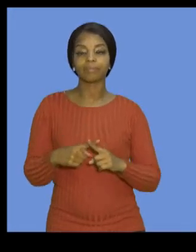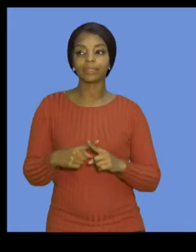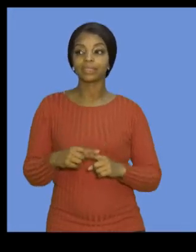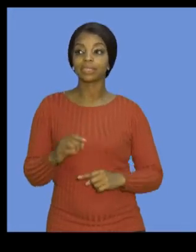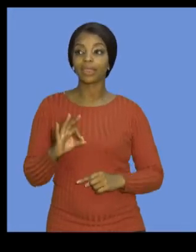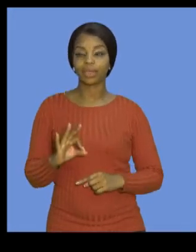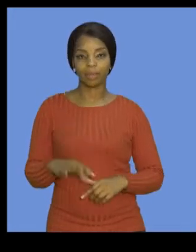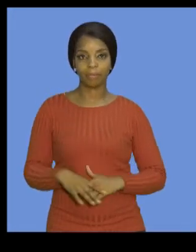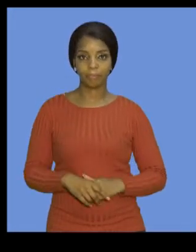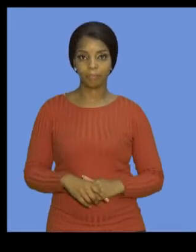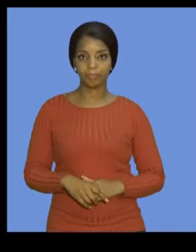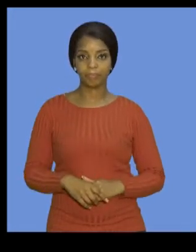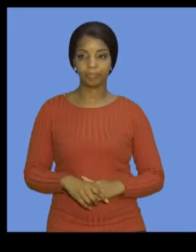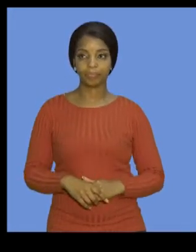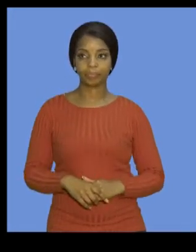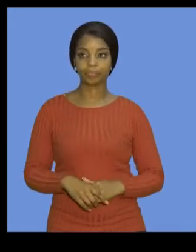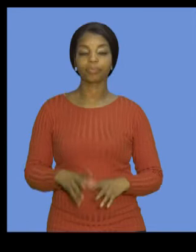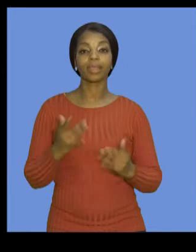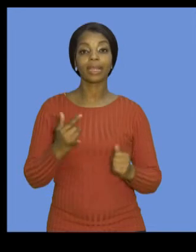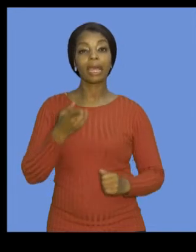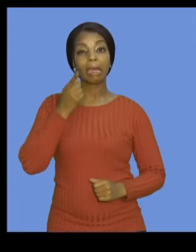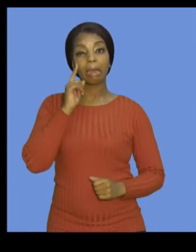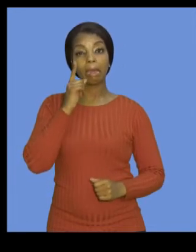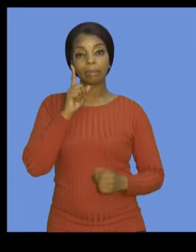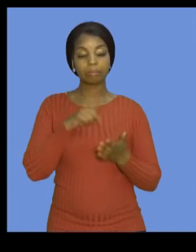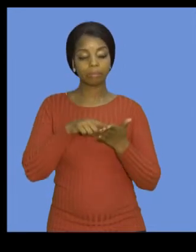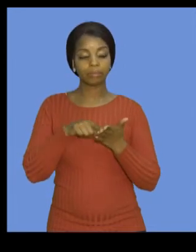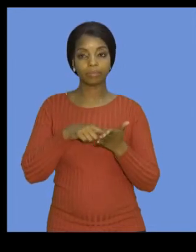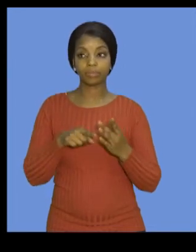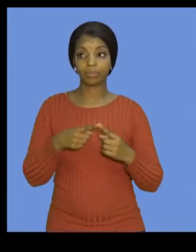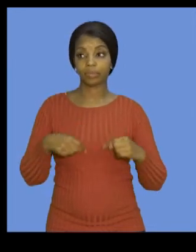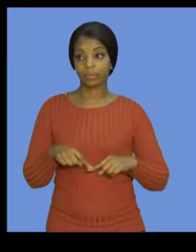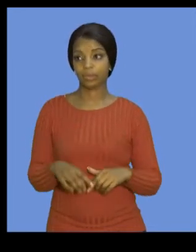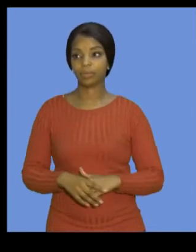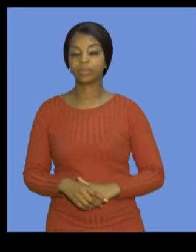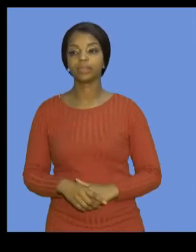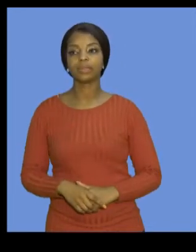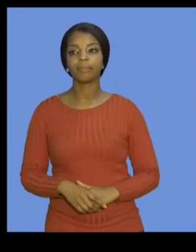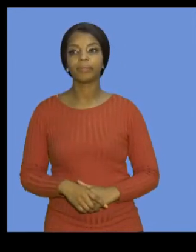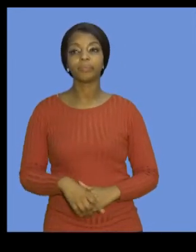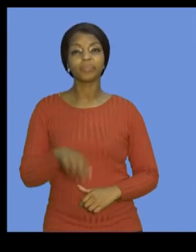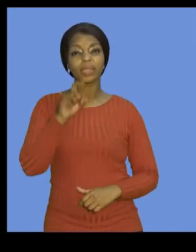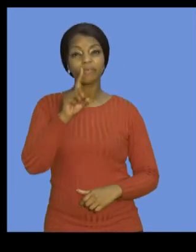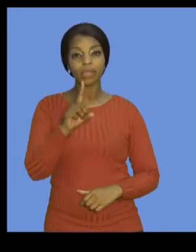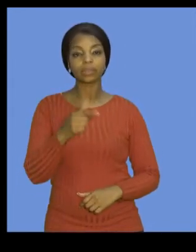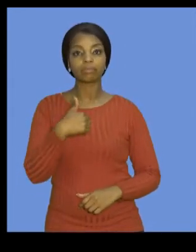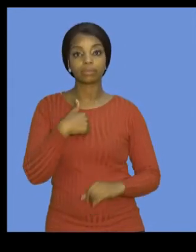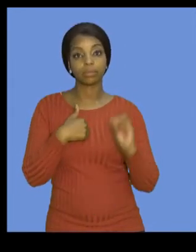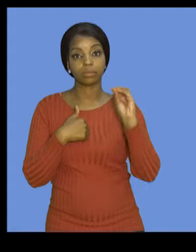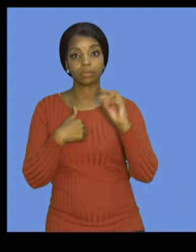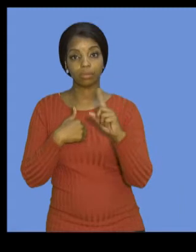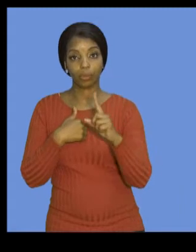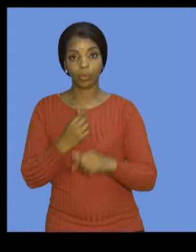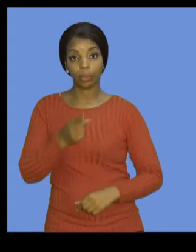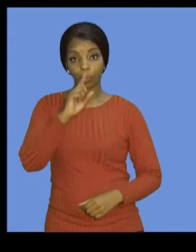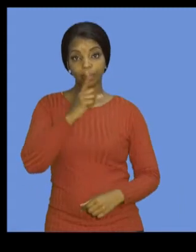3 years, which is 3 there. Then we'll just go to our calculator. On our calculator, firstly, I will take the